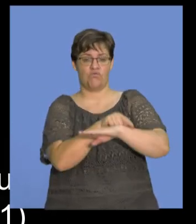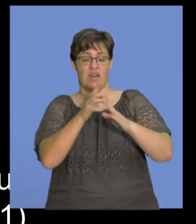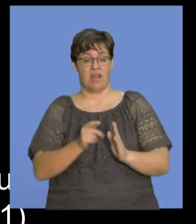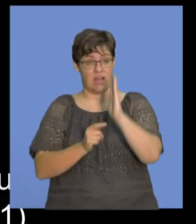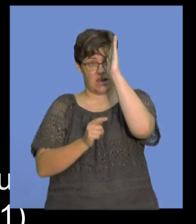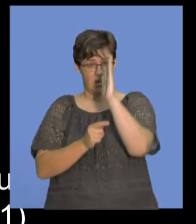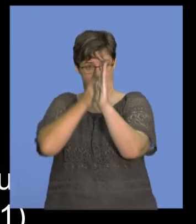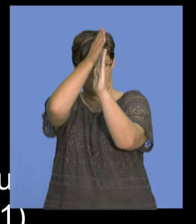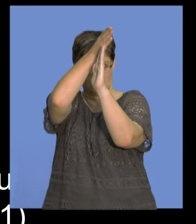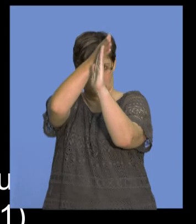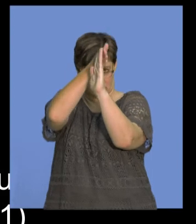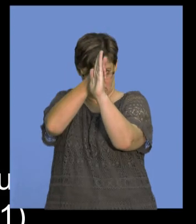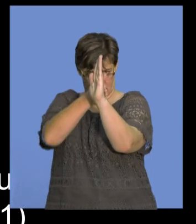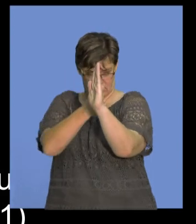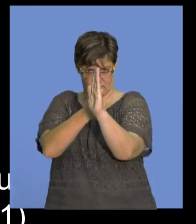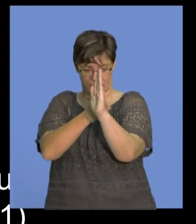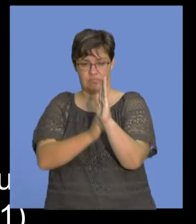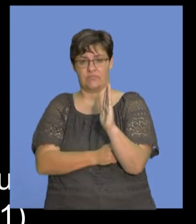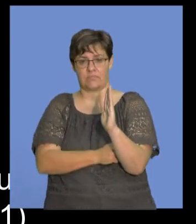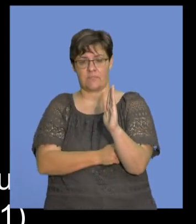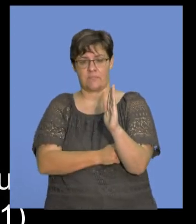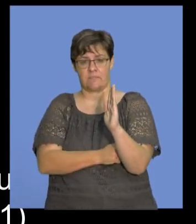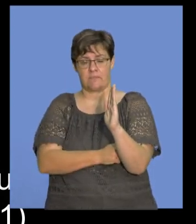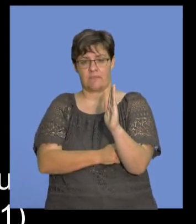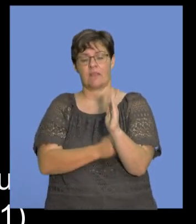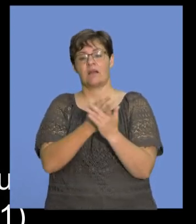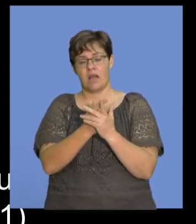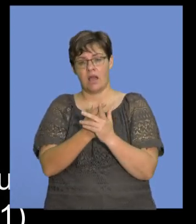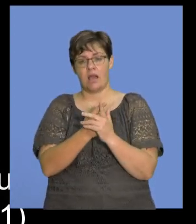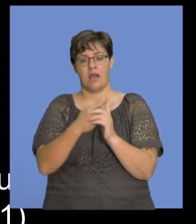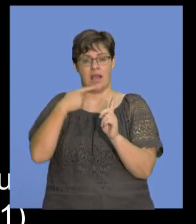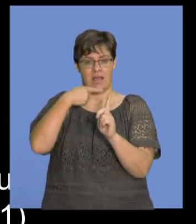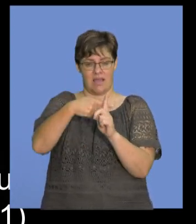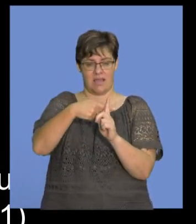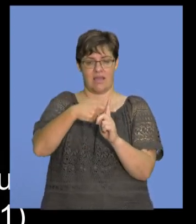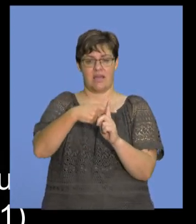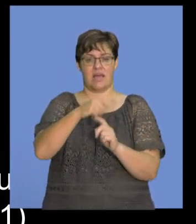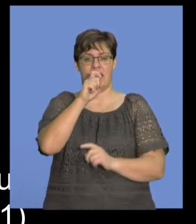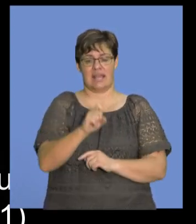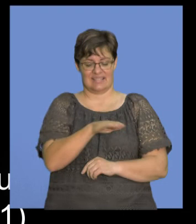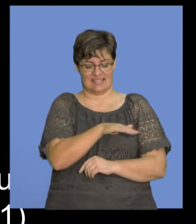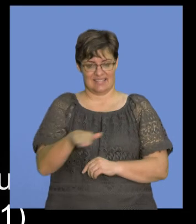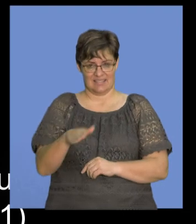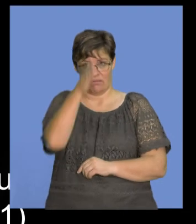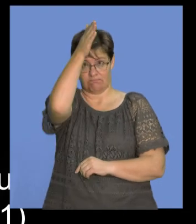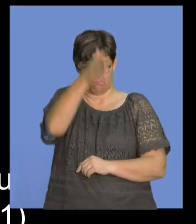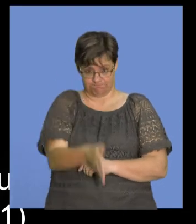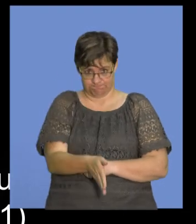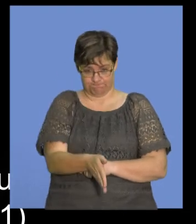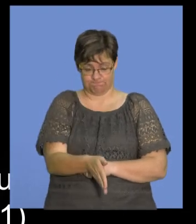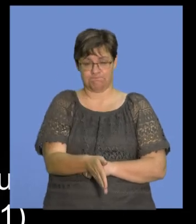So using your ruler, you now need to draw a vertical line that intercepts the